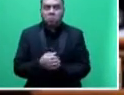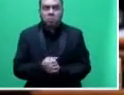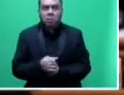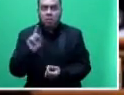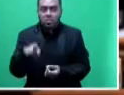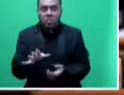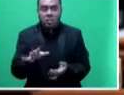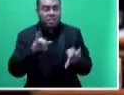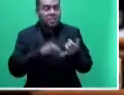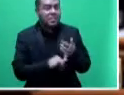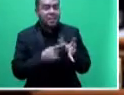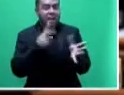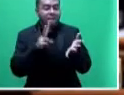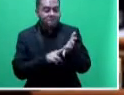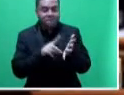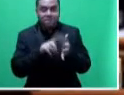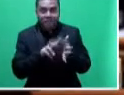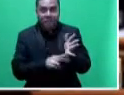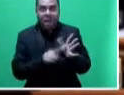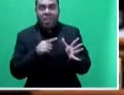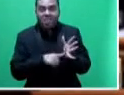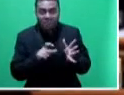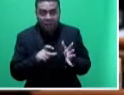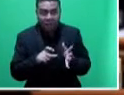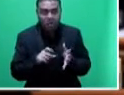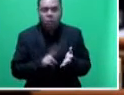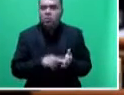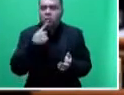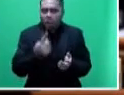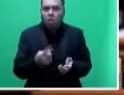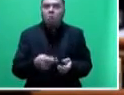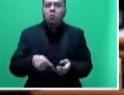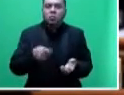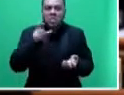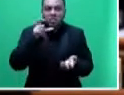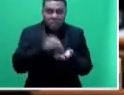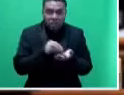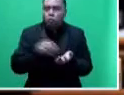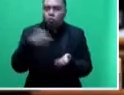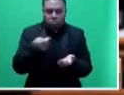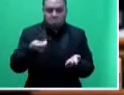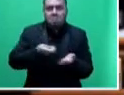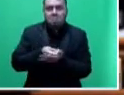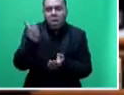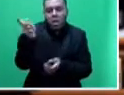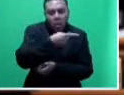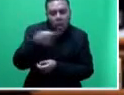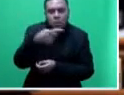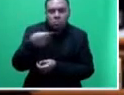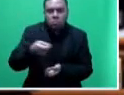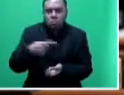Mr. Sabinathan Arumbe, also suggested that civil servants' pay should be cut. Fortunately to civil servants, we do not listen